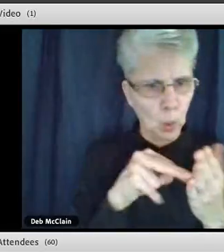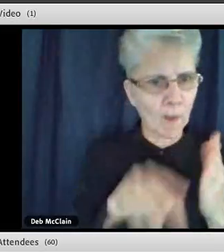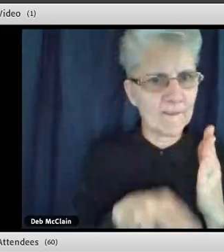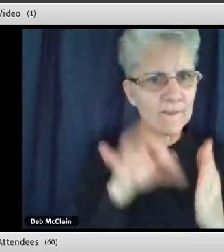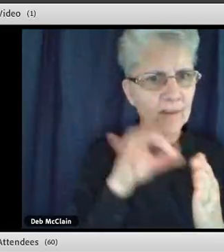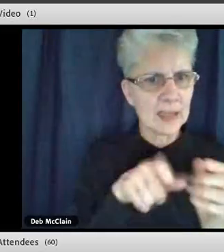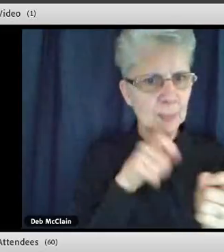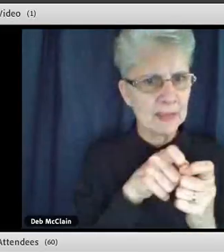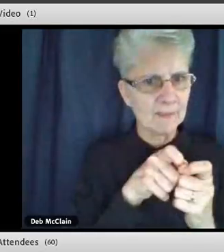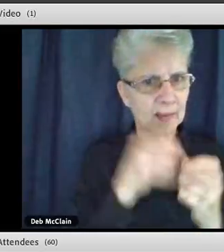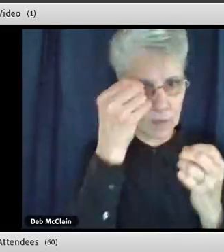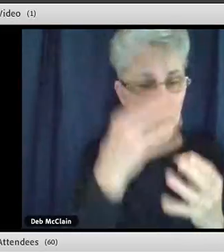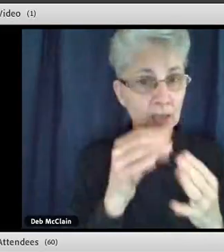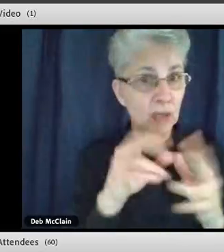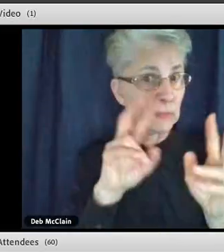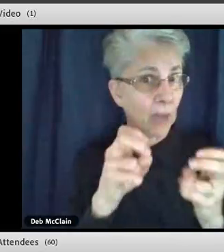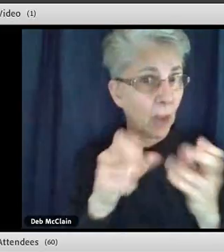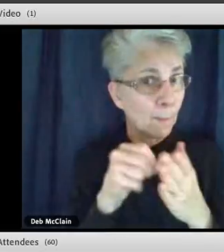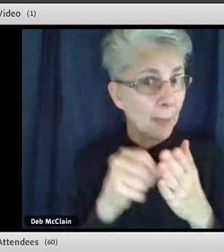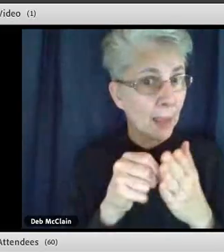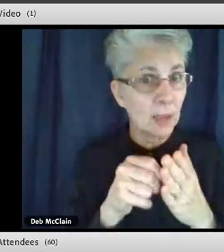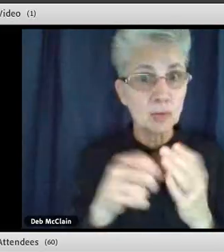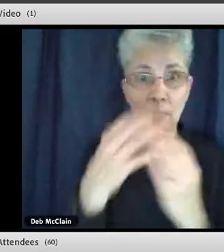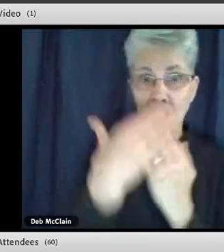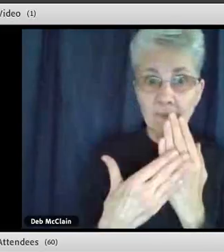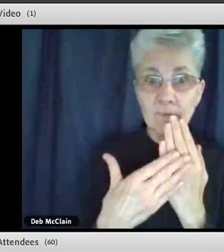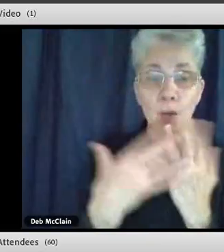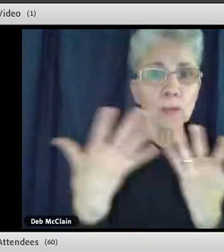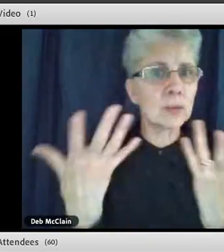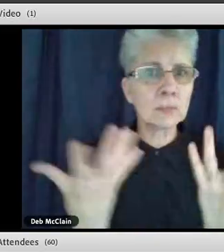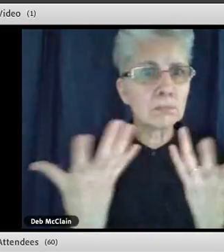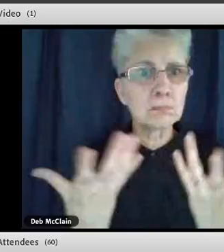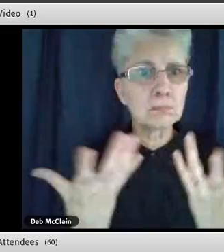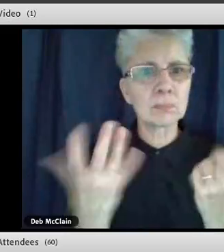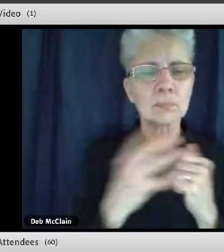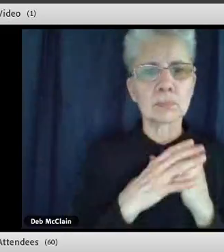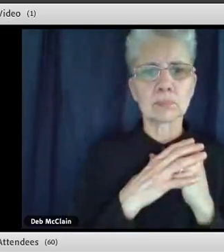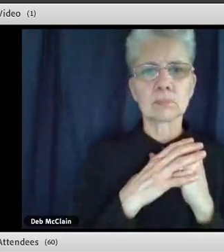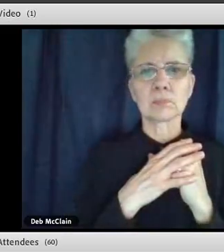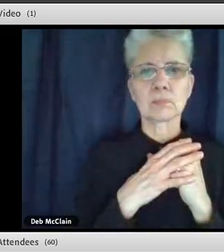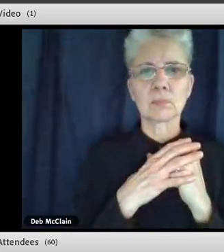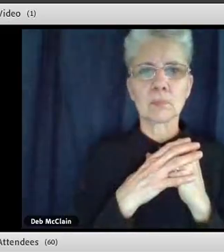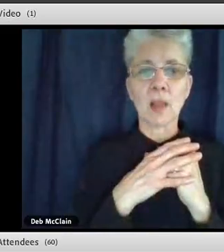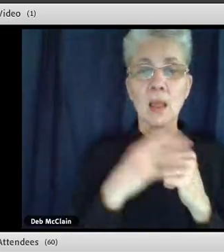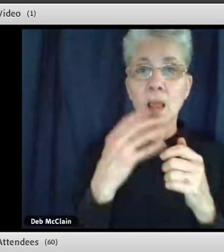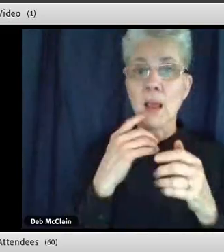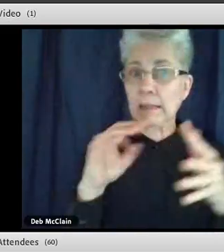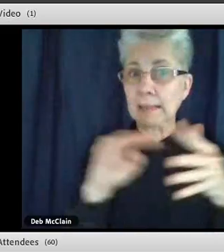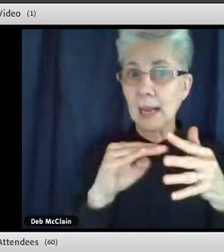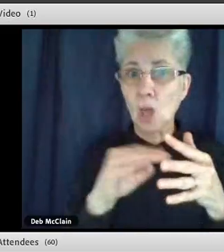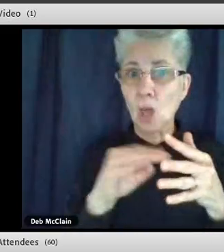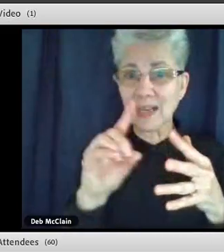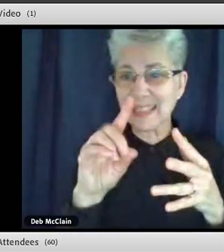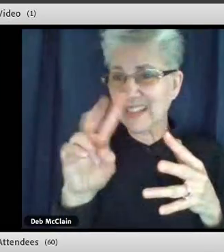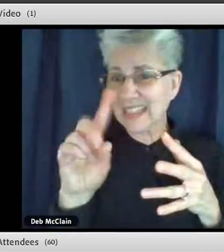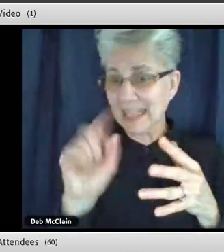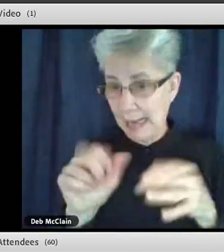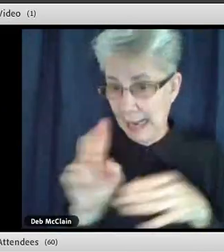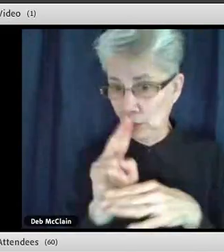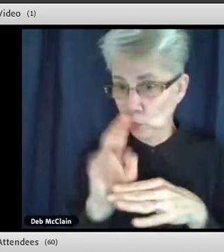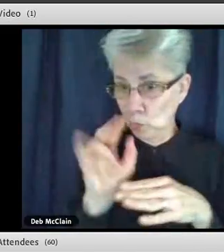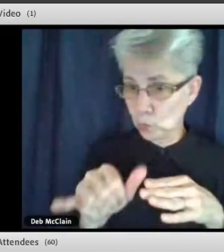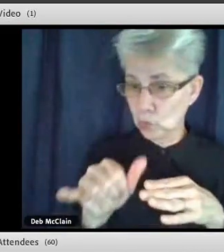page, cover, like if I'm cataloging a DVD, like, can I just use like the title that's on the container, or do I